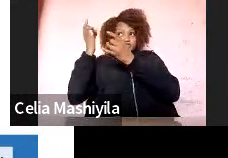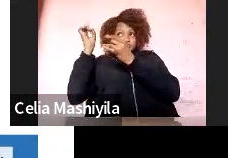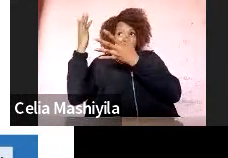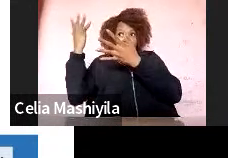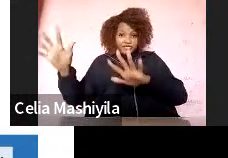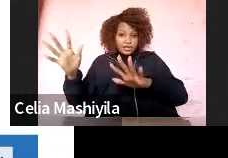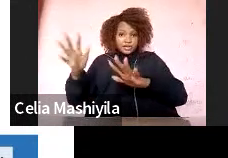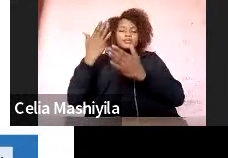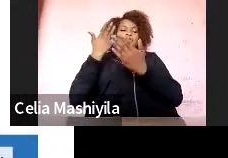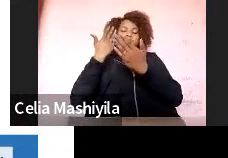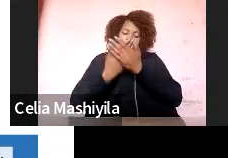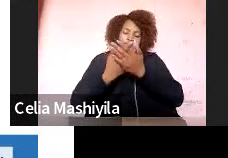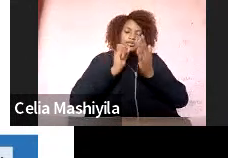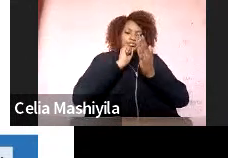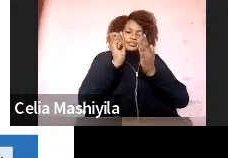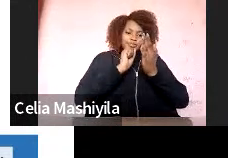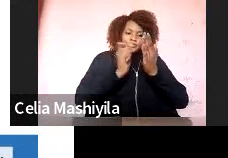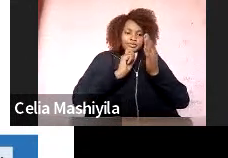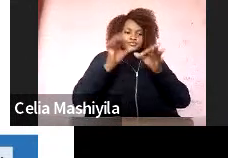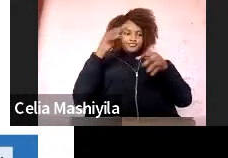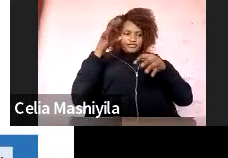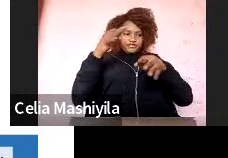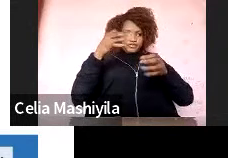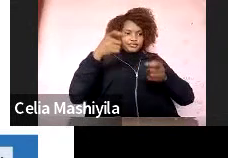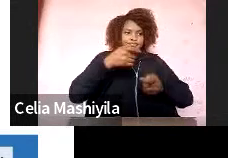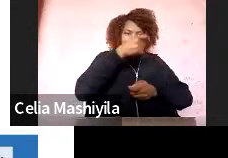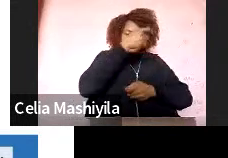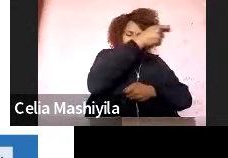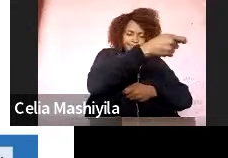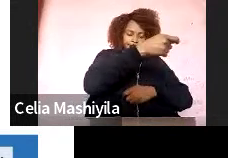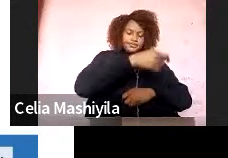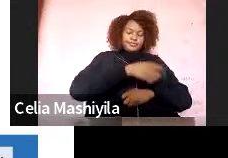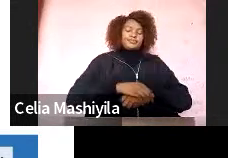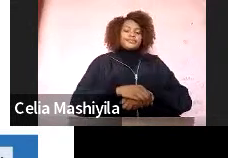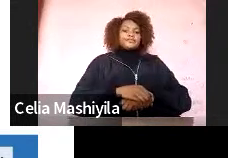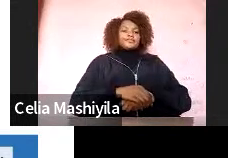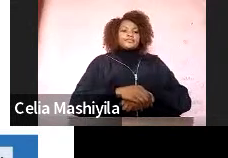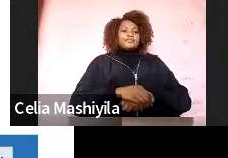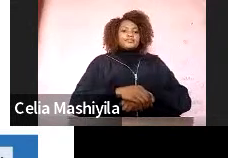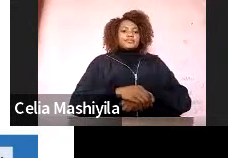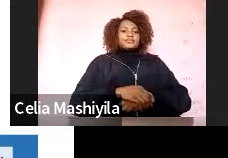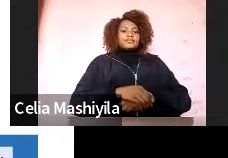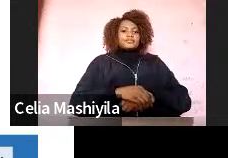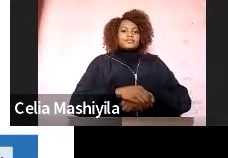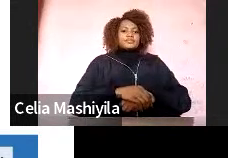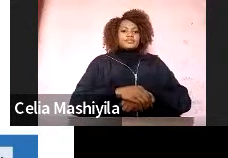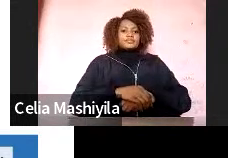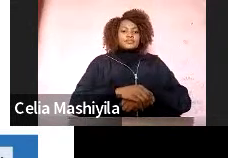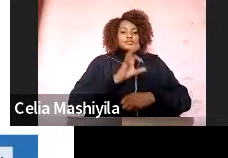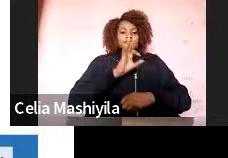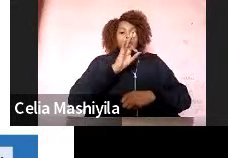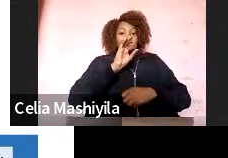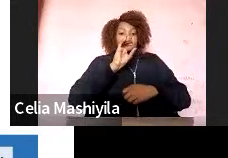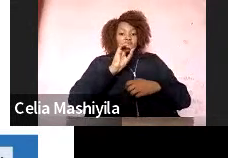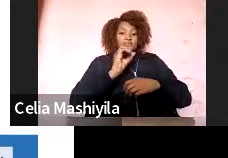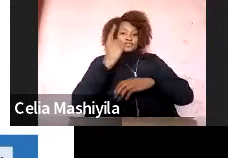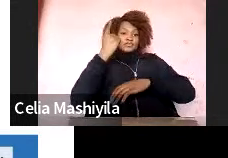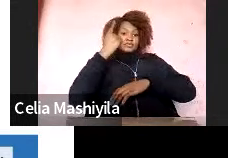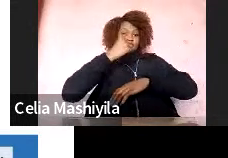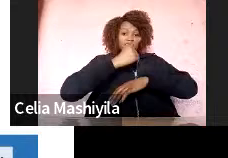reasons, that the sufficient reasons has been provided to you. Don't allow 30 days to